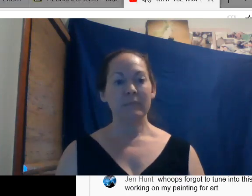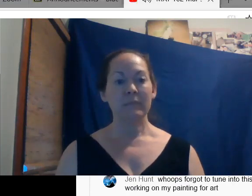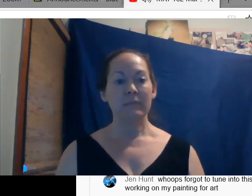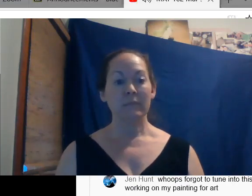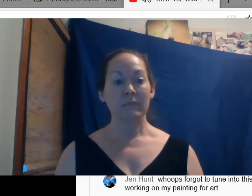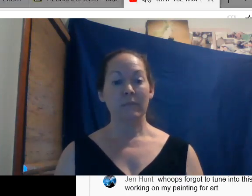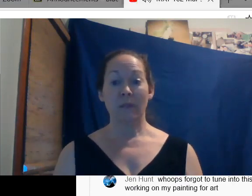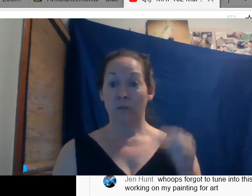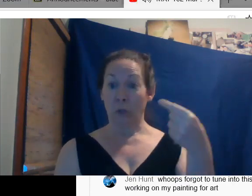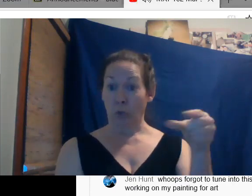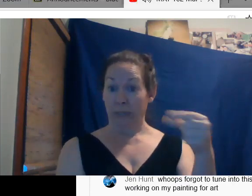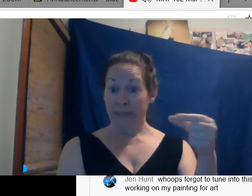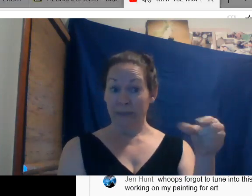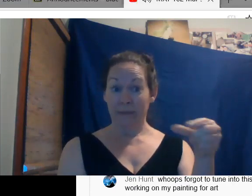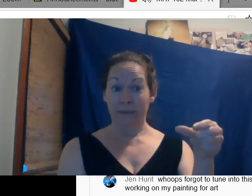And the green term